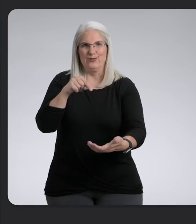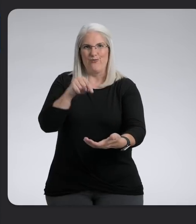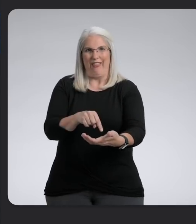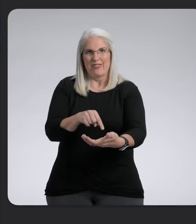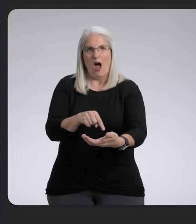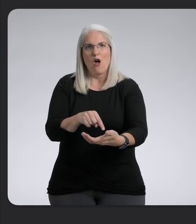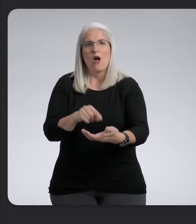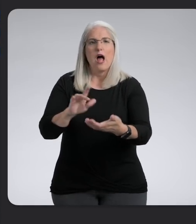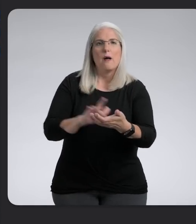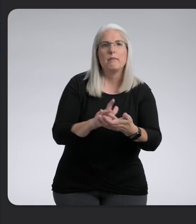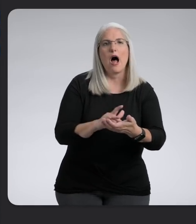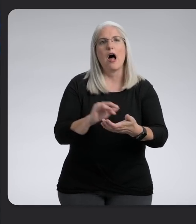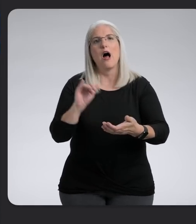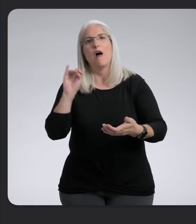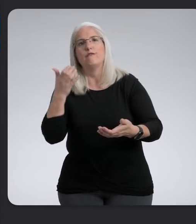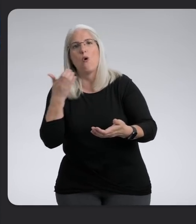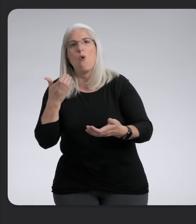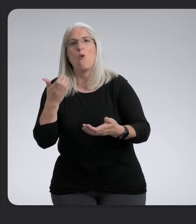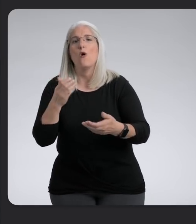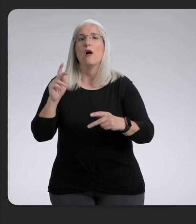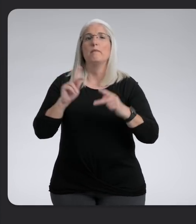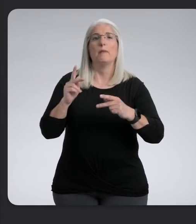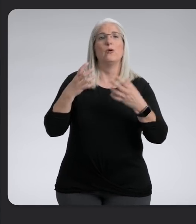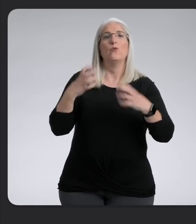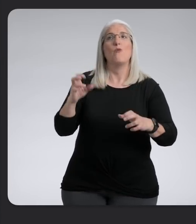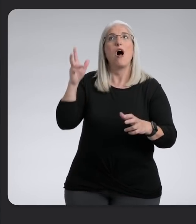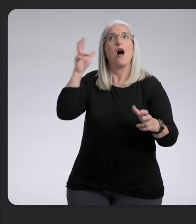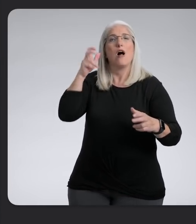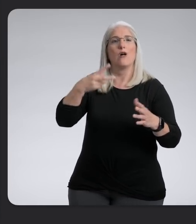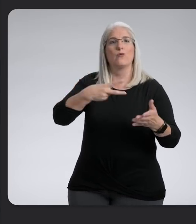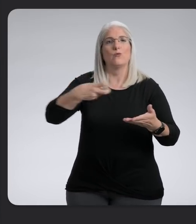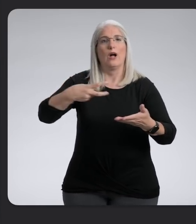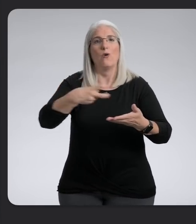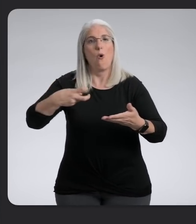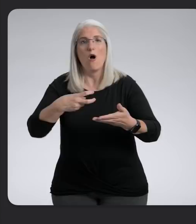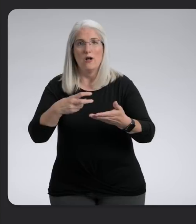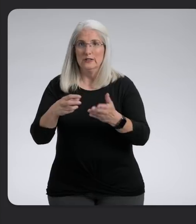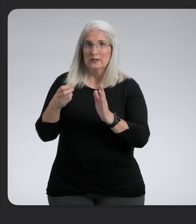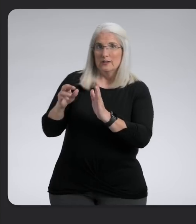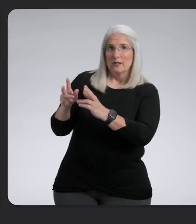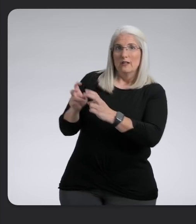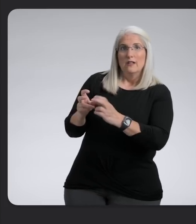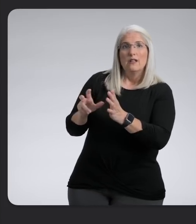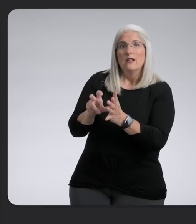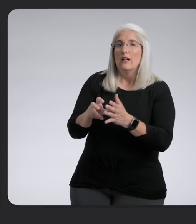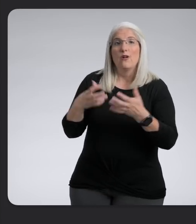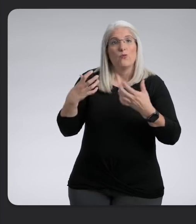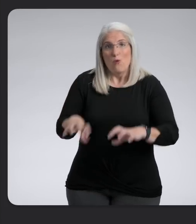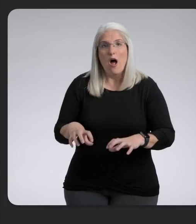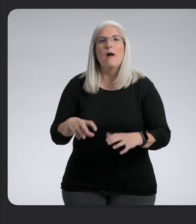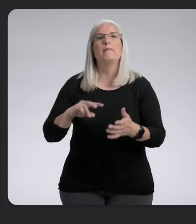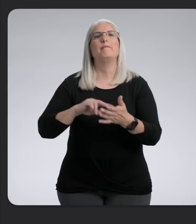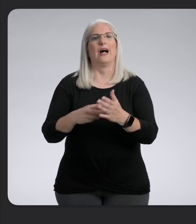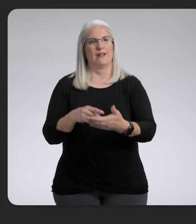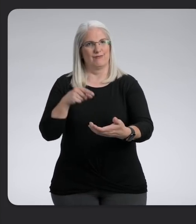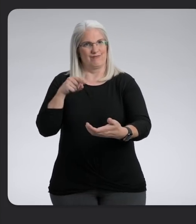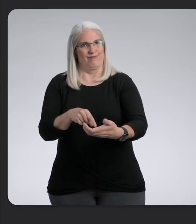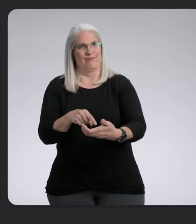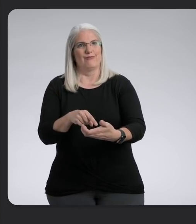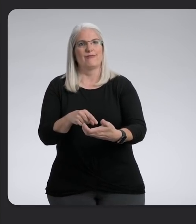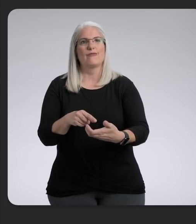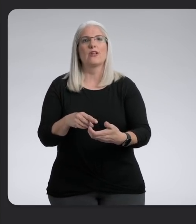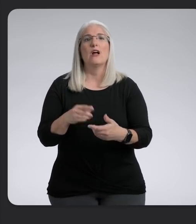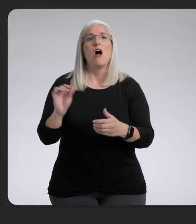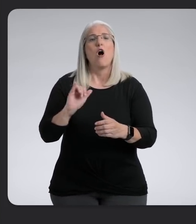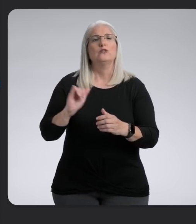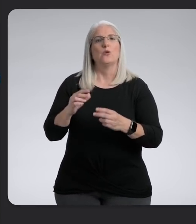assistants, which is unwanted audio recording. And this has some great benefits beyond privacy. First, you can now make many requests without